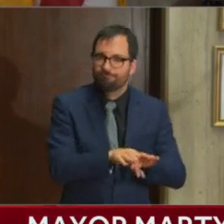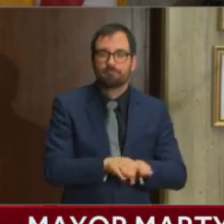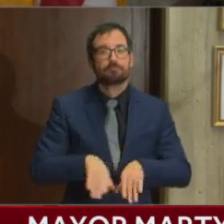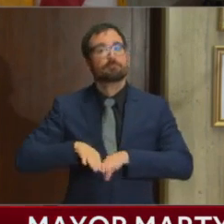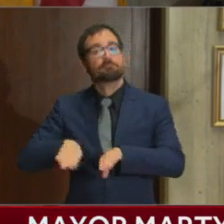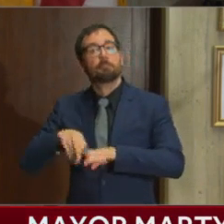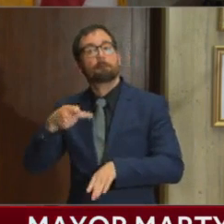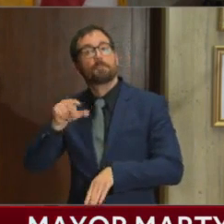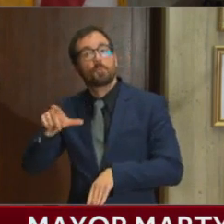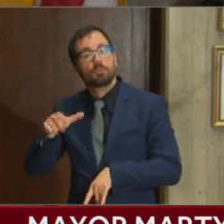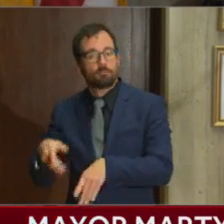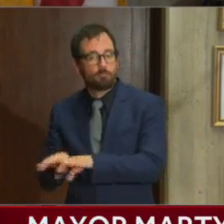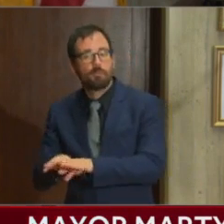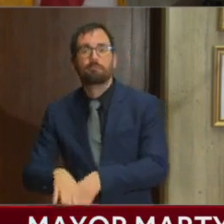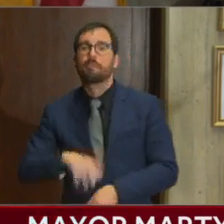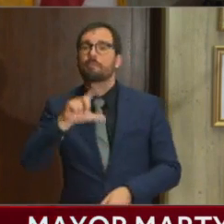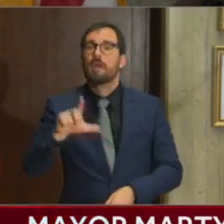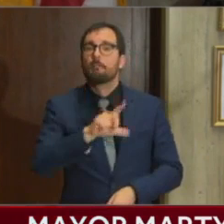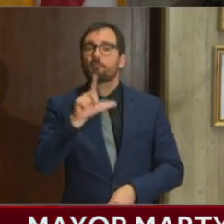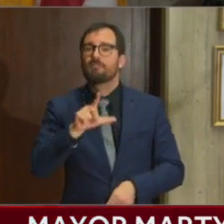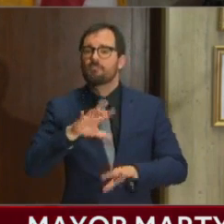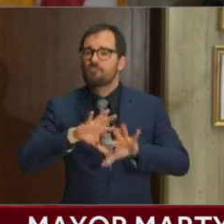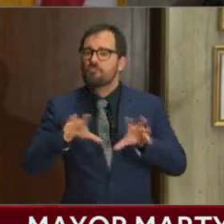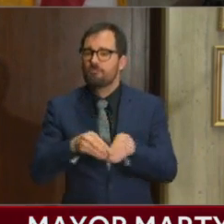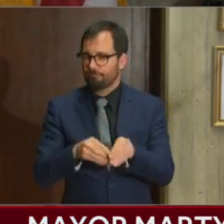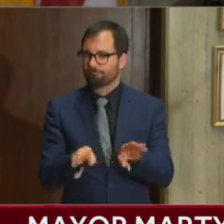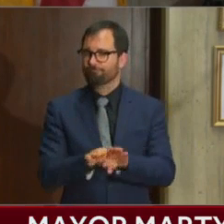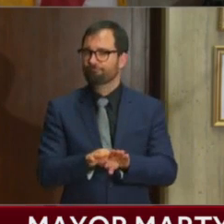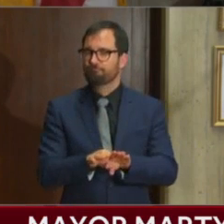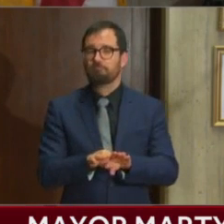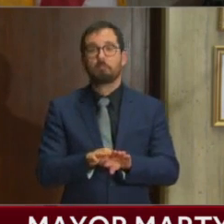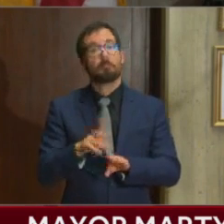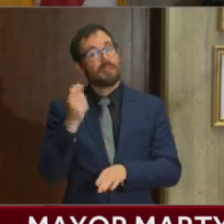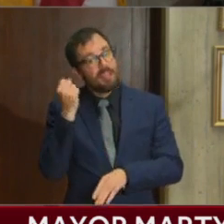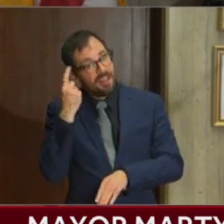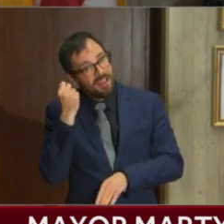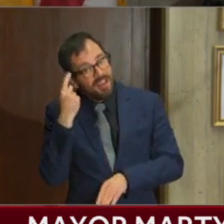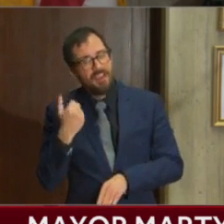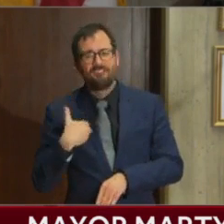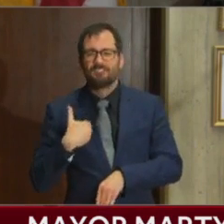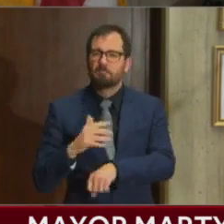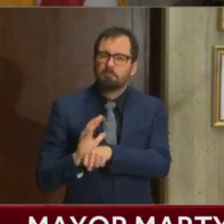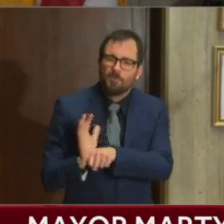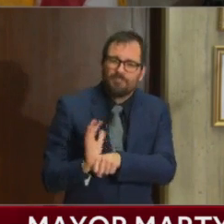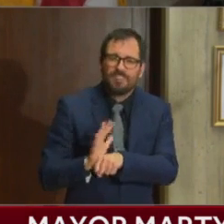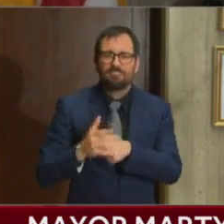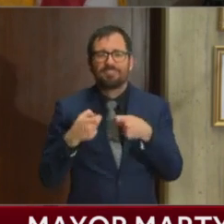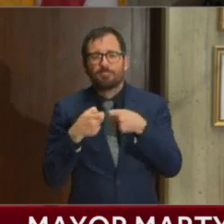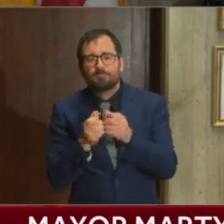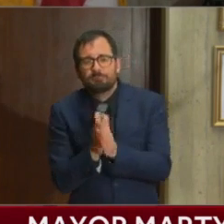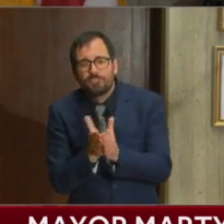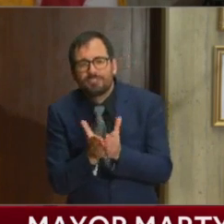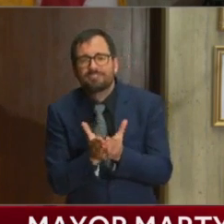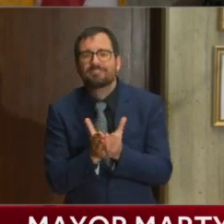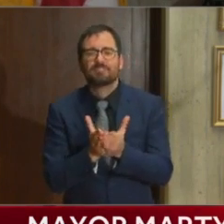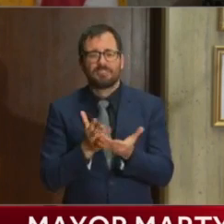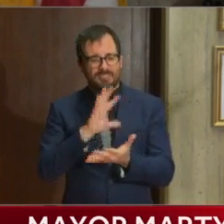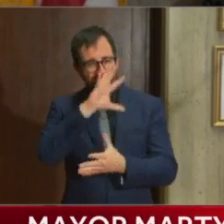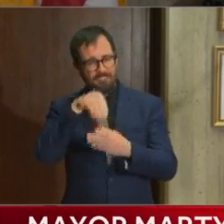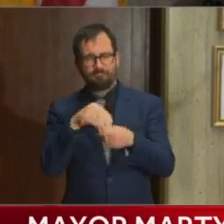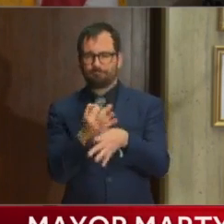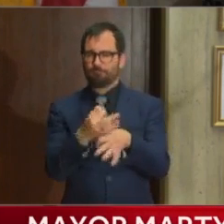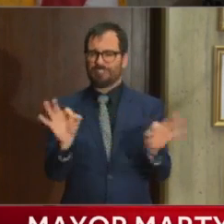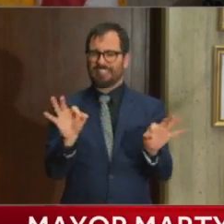movies free online for you. Visit bpl.org to learn more. To protect workers, we've